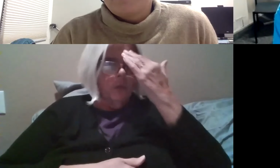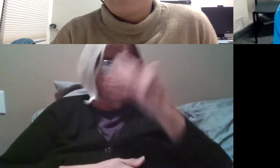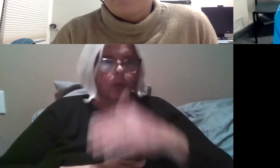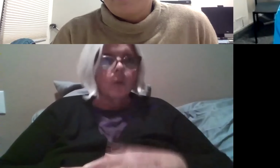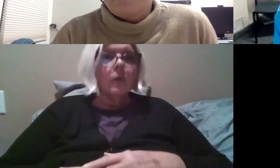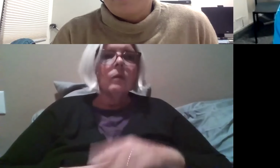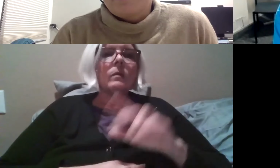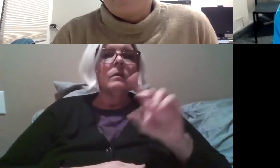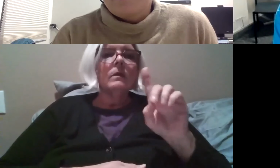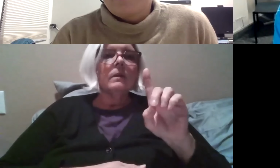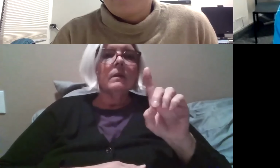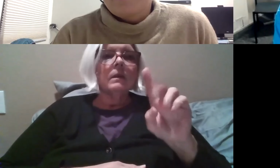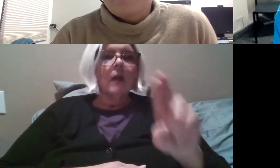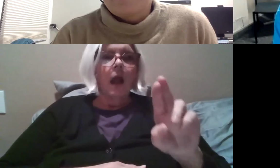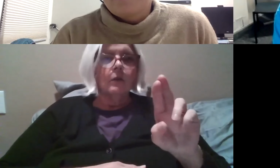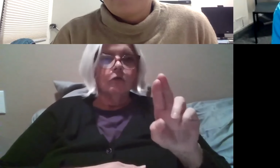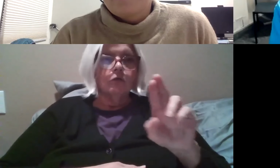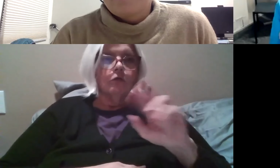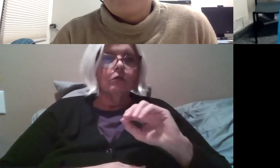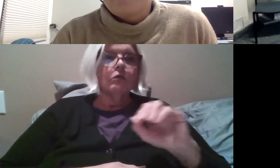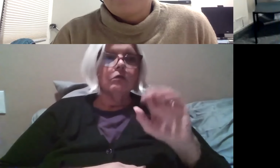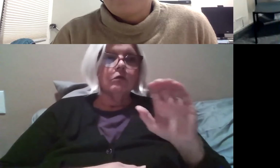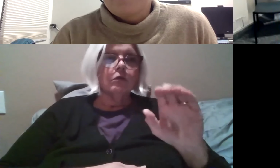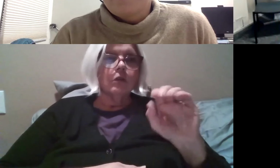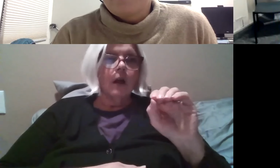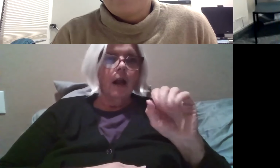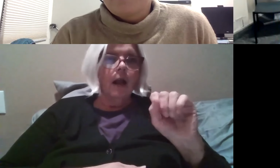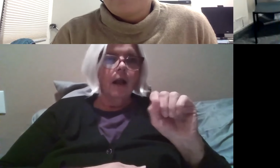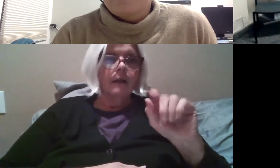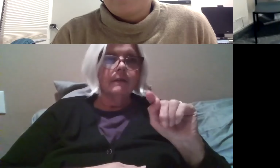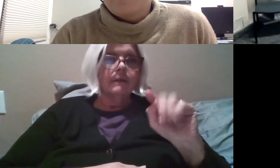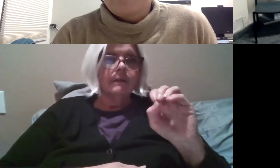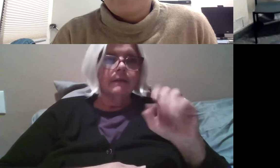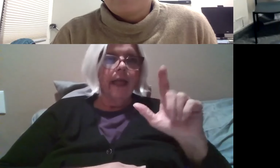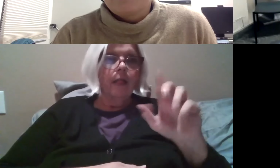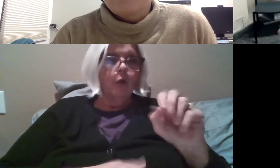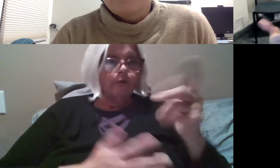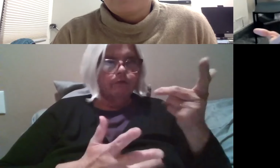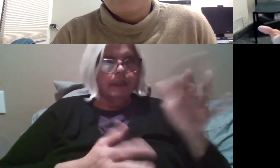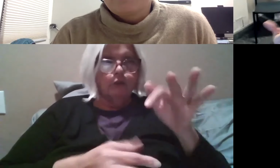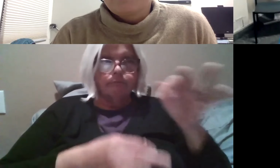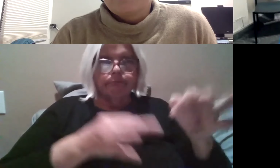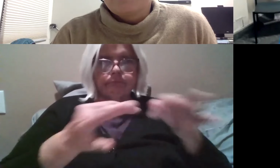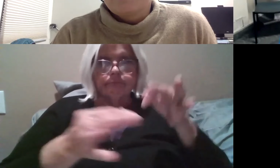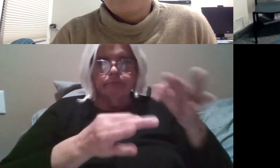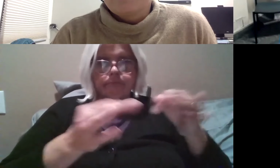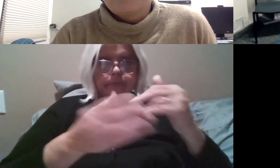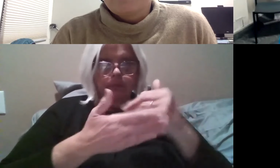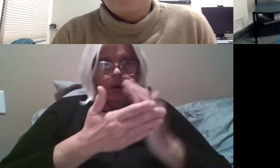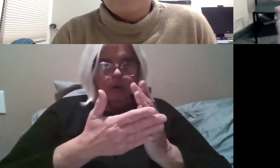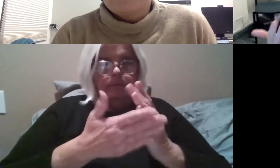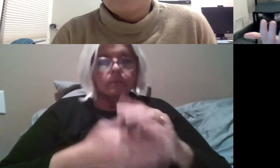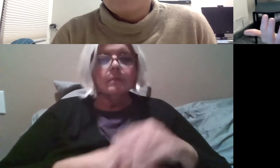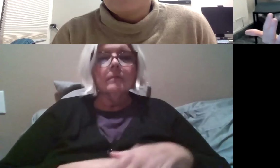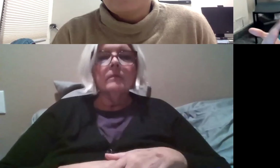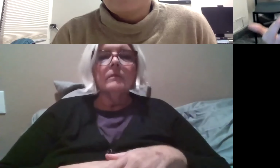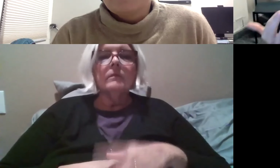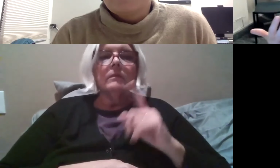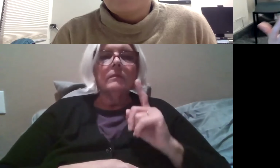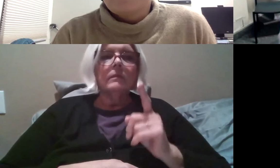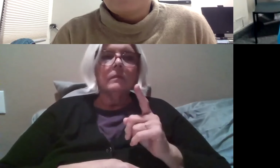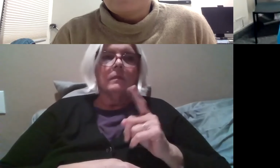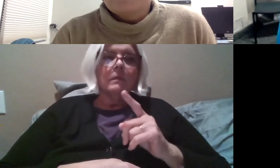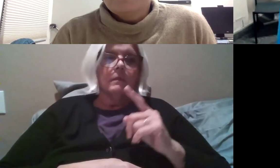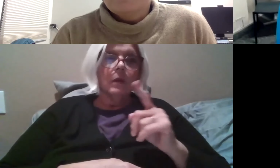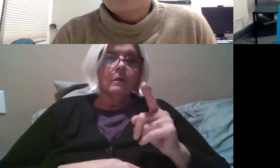at or addressed some of this, is that we have reason to believe, although everyone's being very cautious in